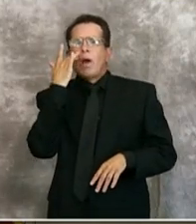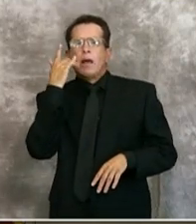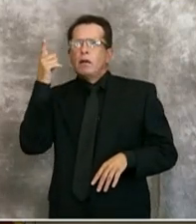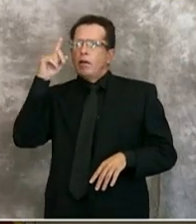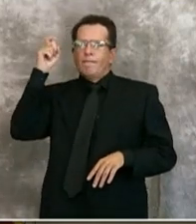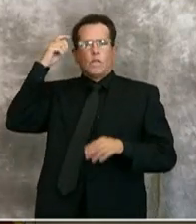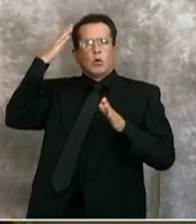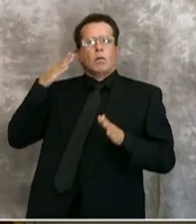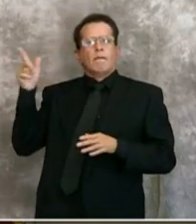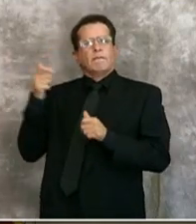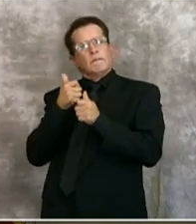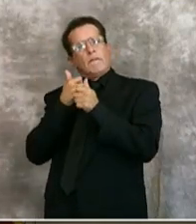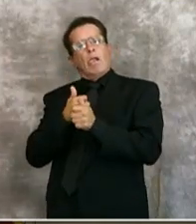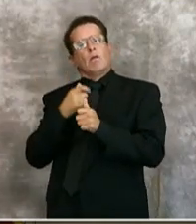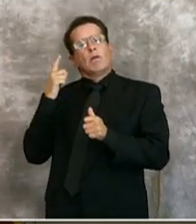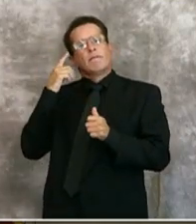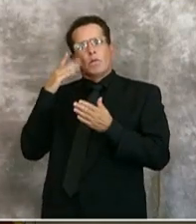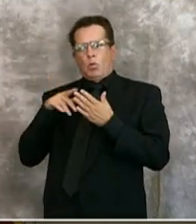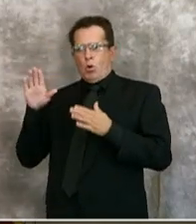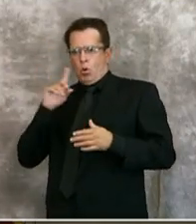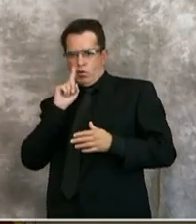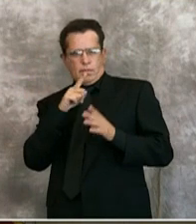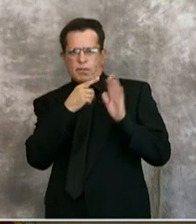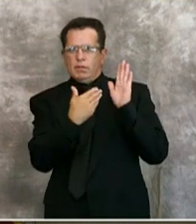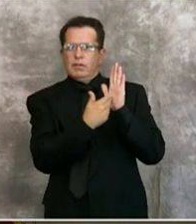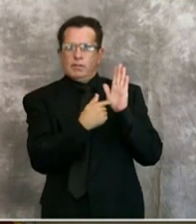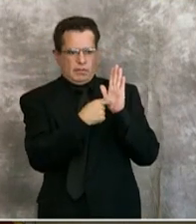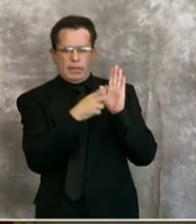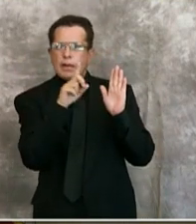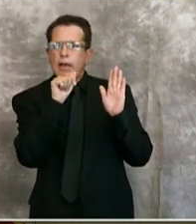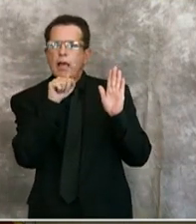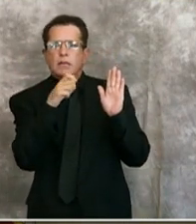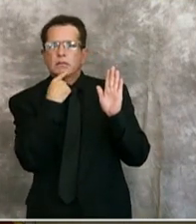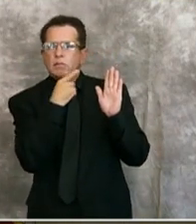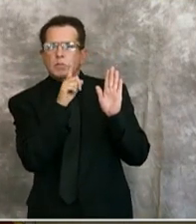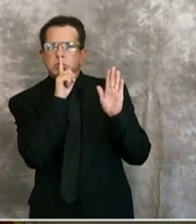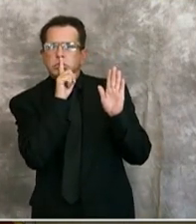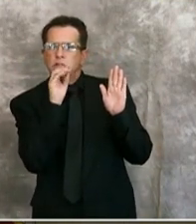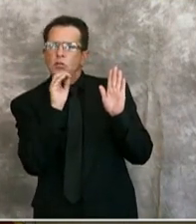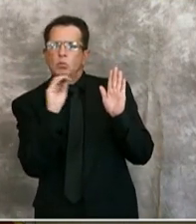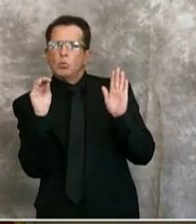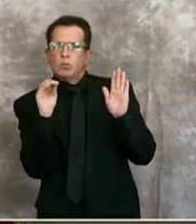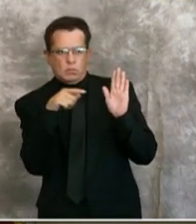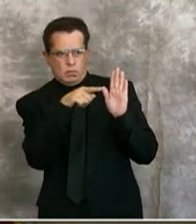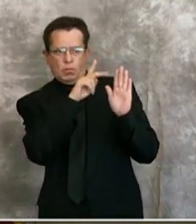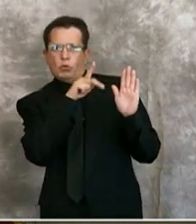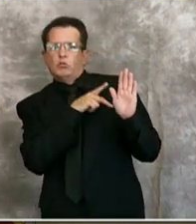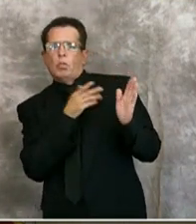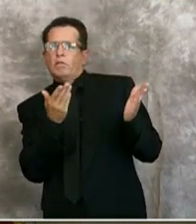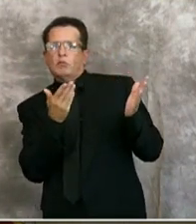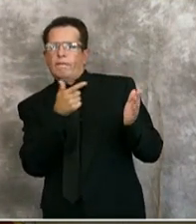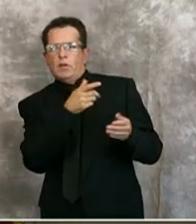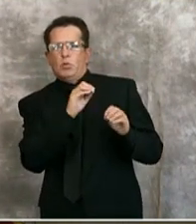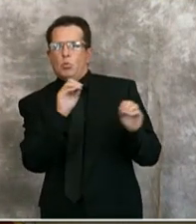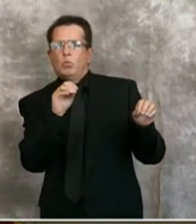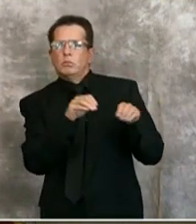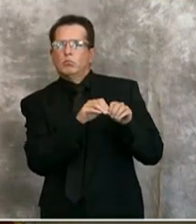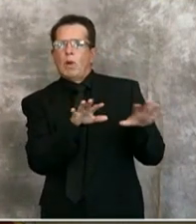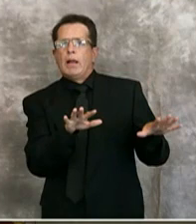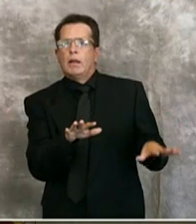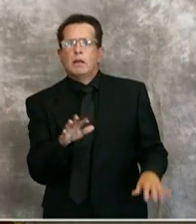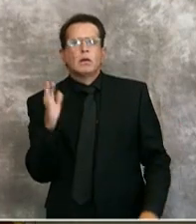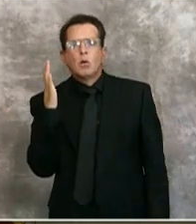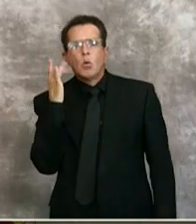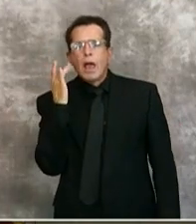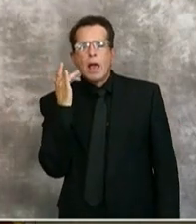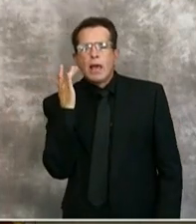with the governor's order if the data doesn't indicate that these personal services have been a problem? Okay, Dr. Wooten's